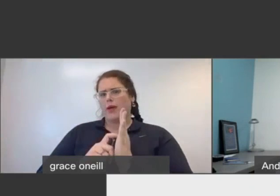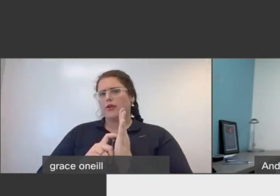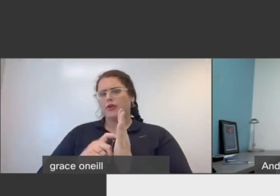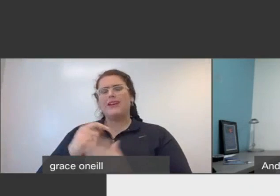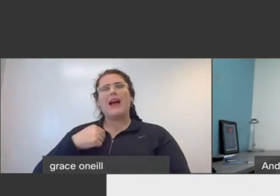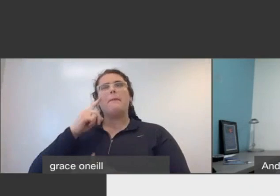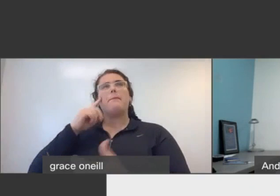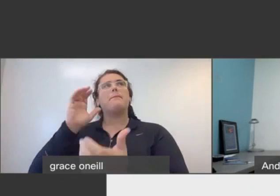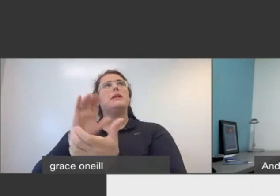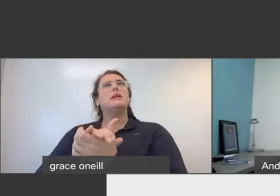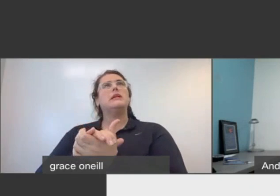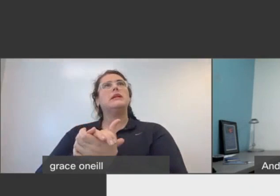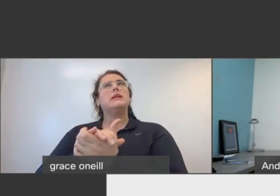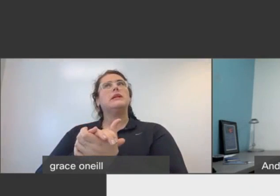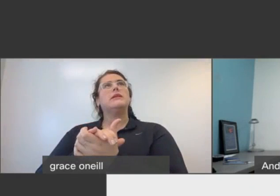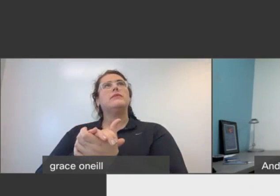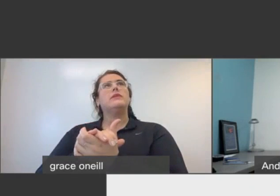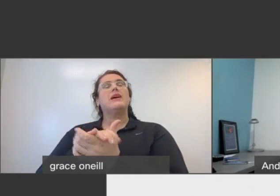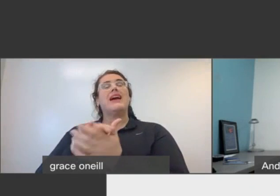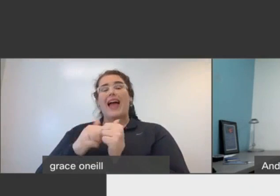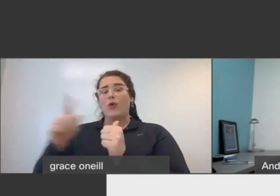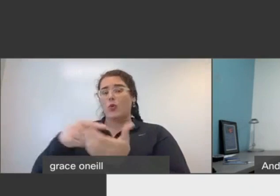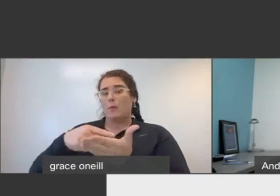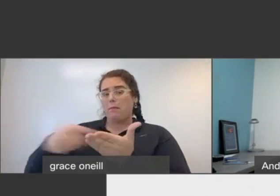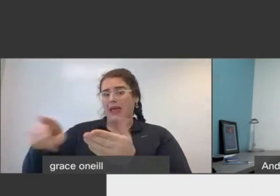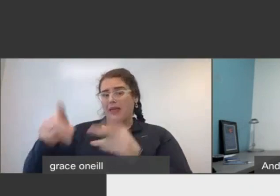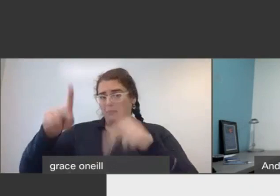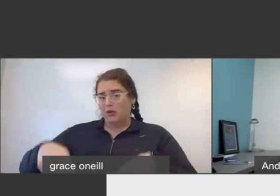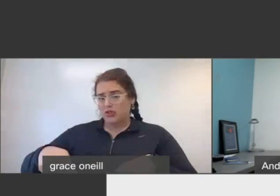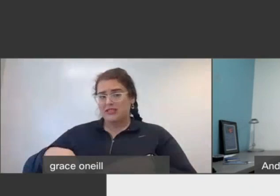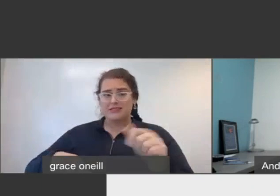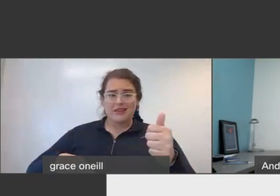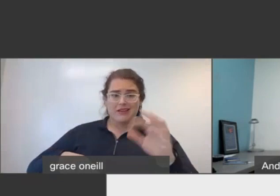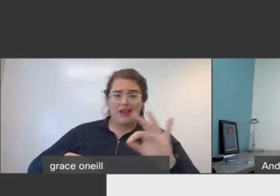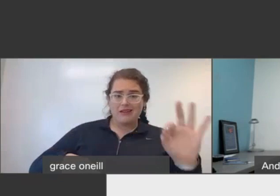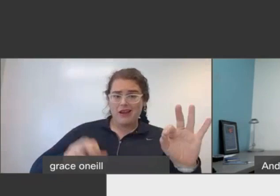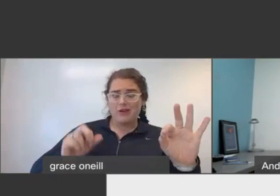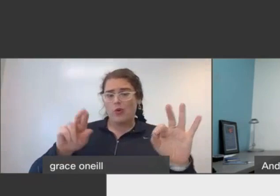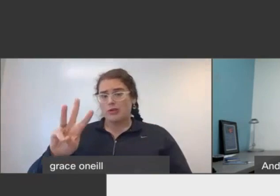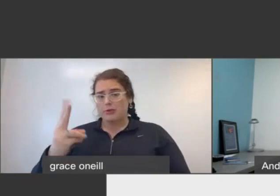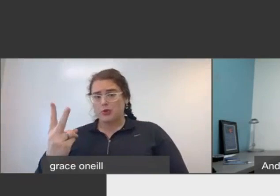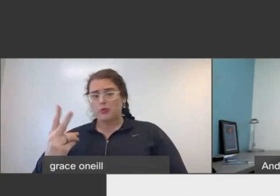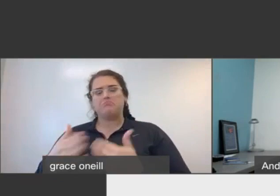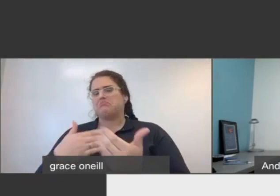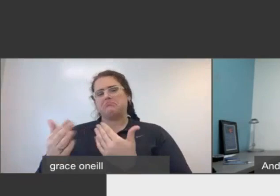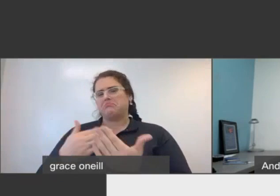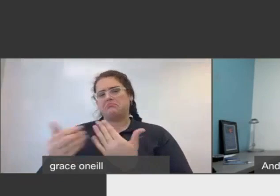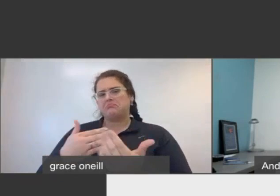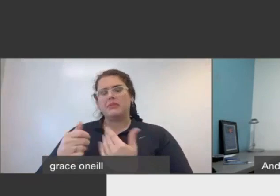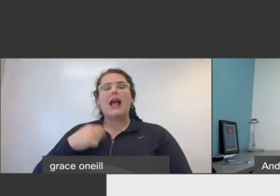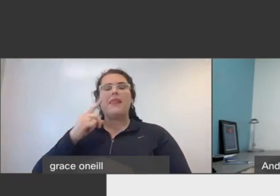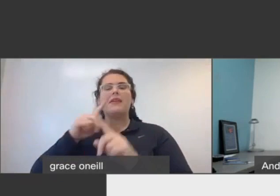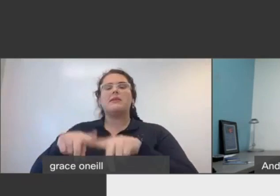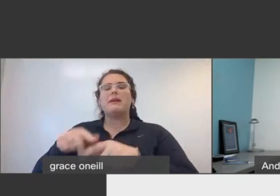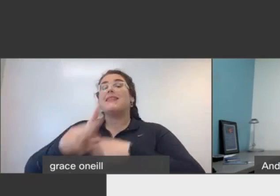think the way that you pay a person doesn't matter. What it has to do with is the kind of work and